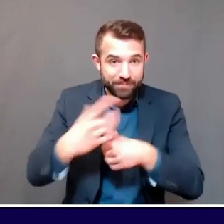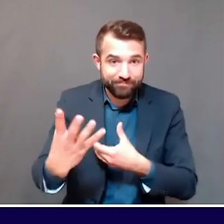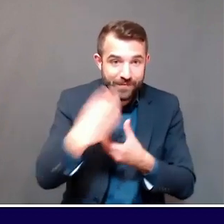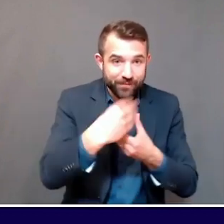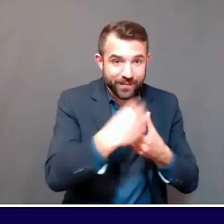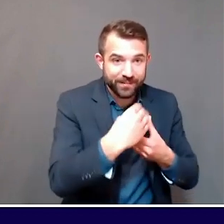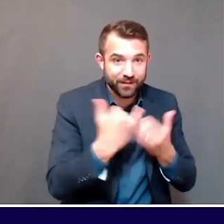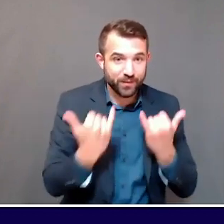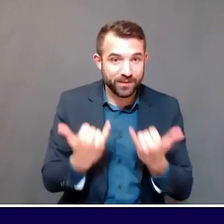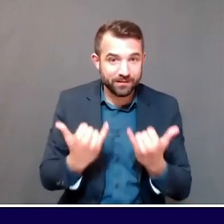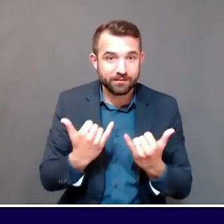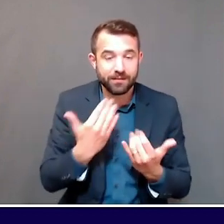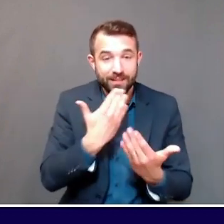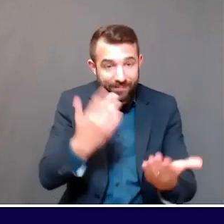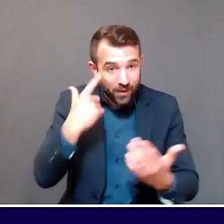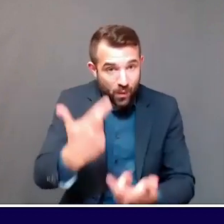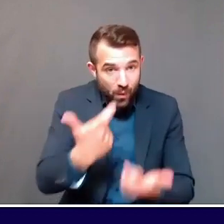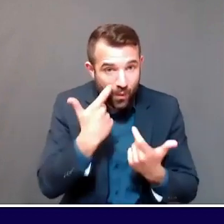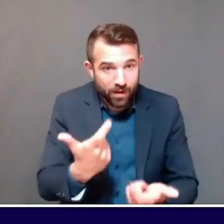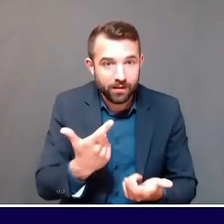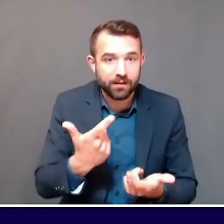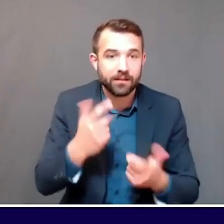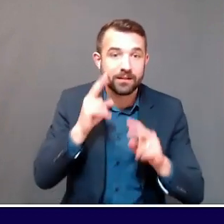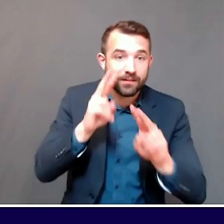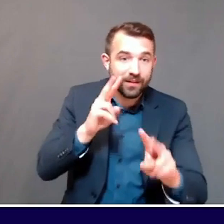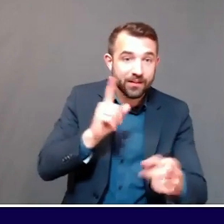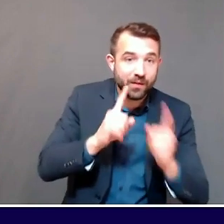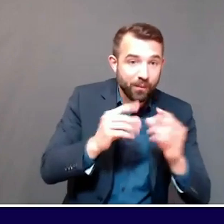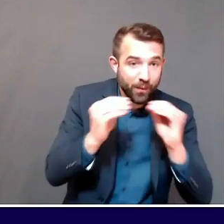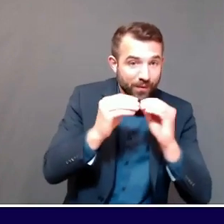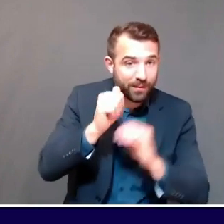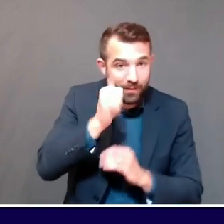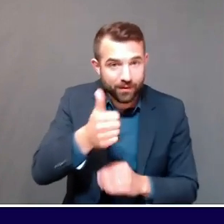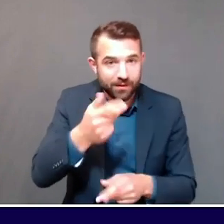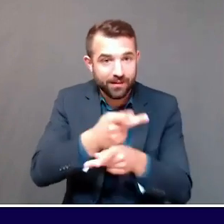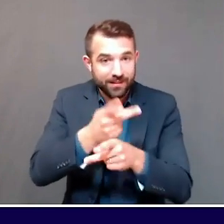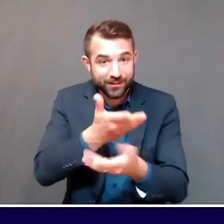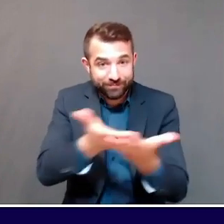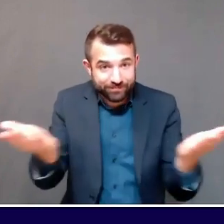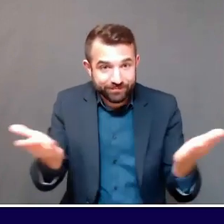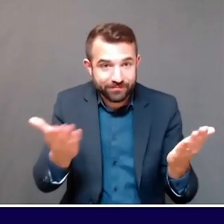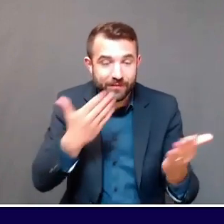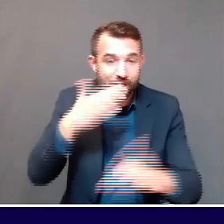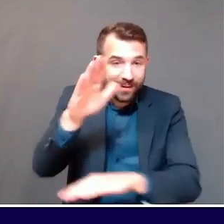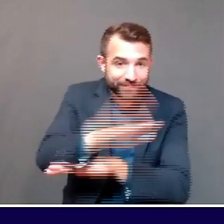I very much appreciate it. I look forward to chatting tomorrow. Take care and have a good afternoon.